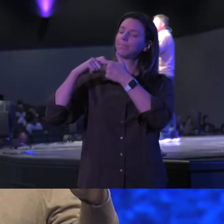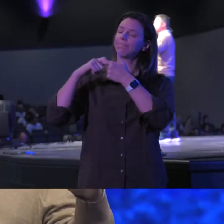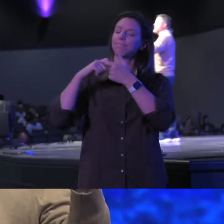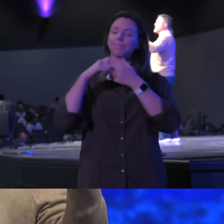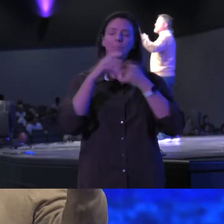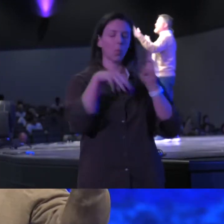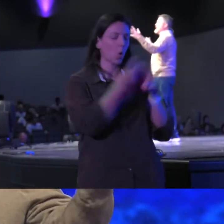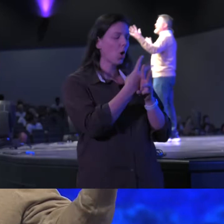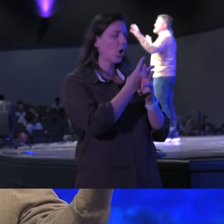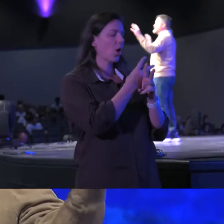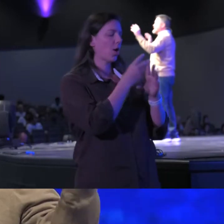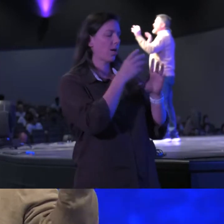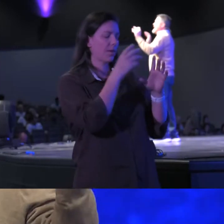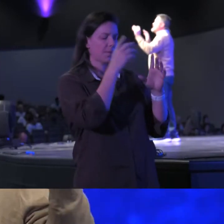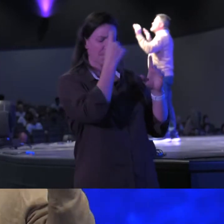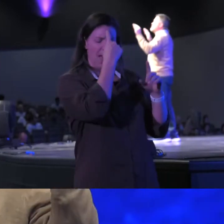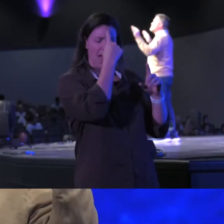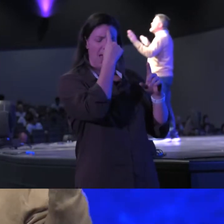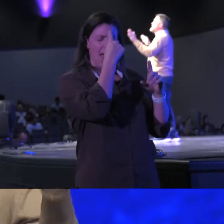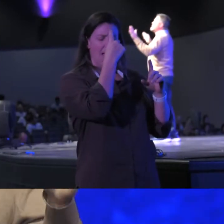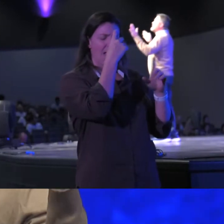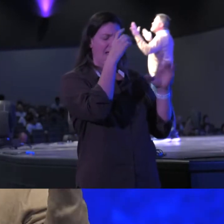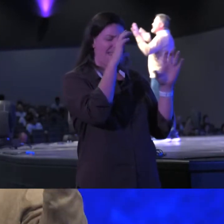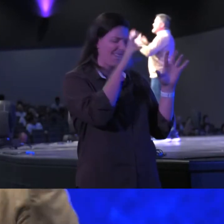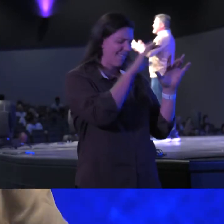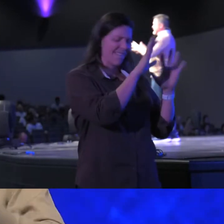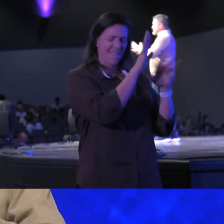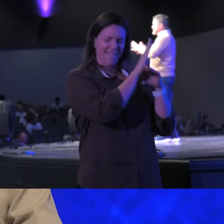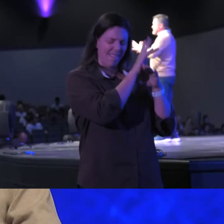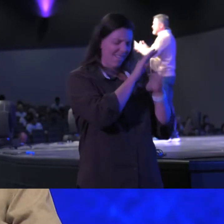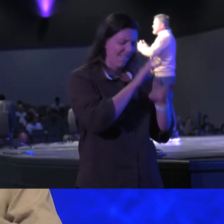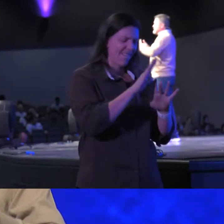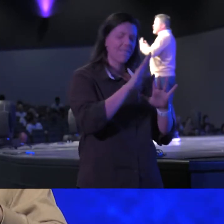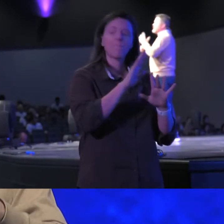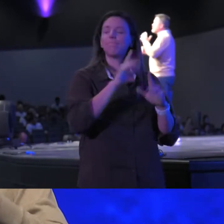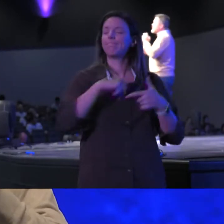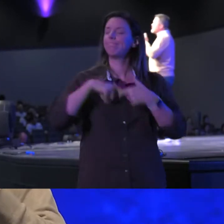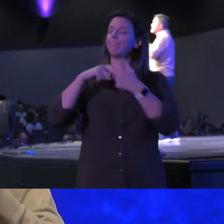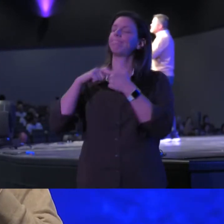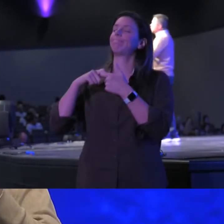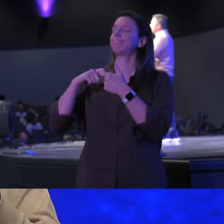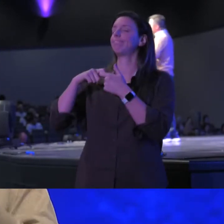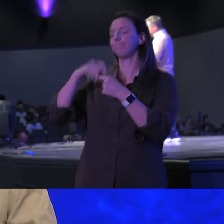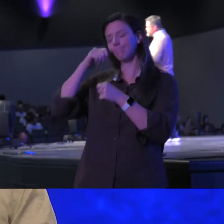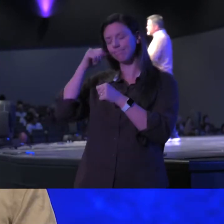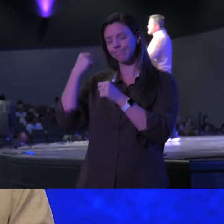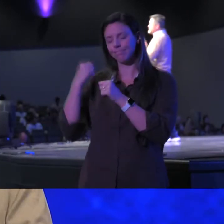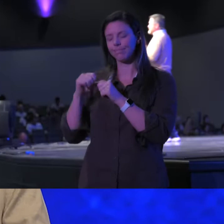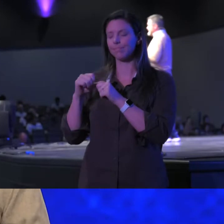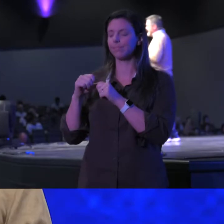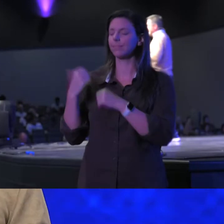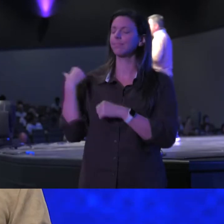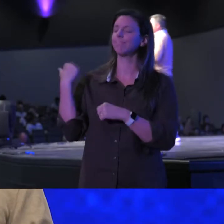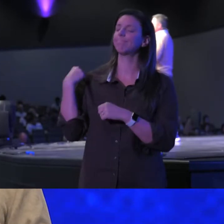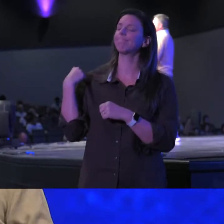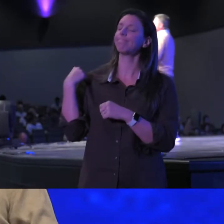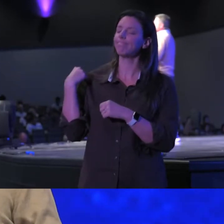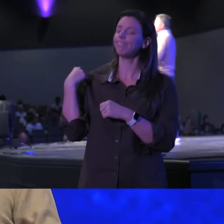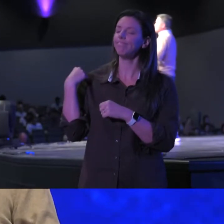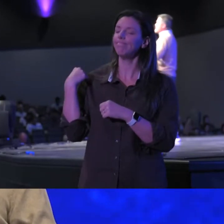the busyness of our minds and to be reminded that we don't come to worship